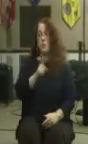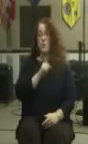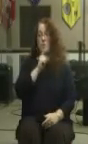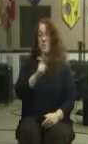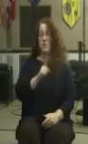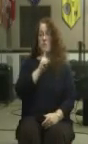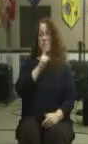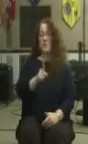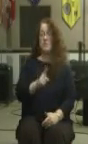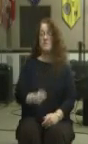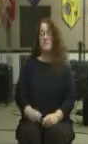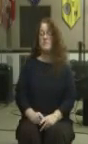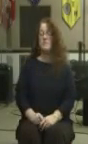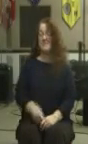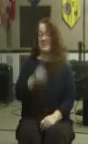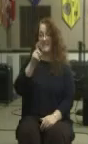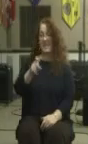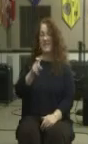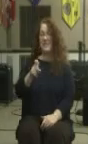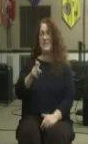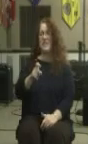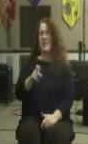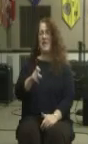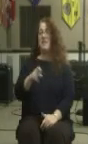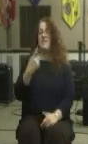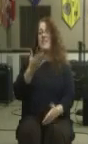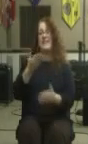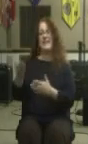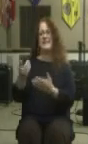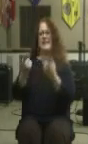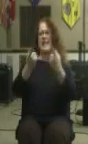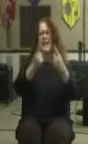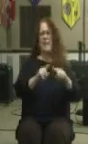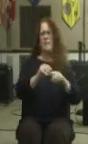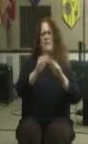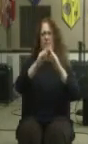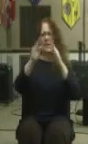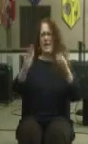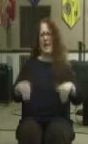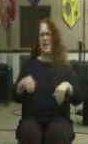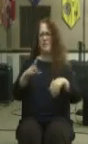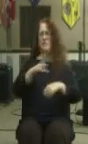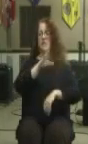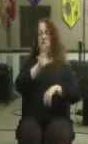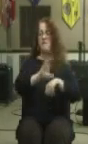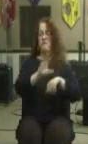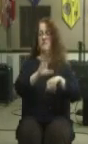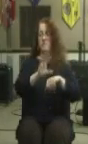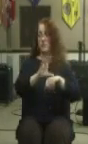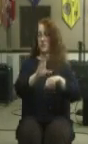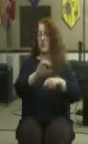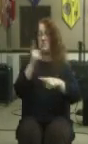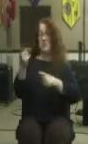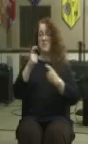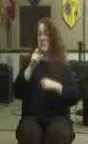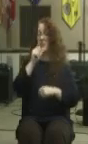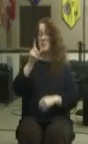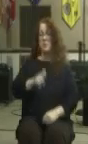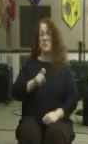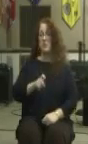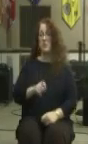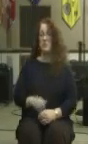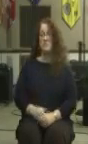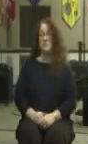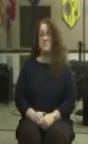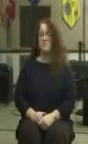Come on, I'm just being really, really down to earth here. You got junk that's happening in your house, and you come inside the house of God with all